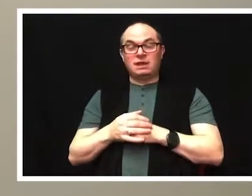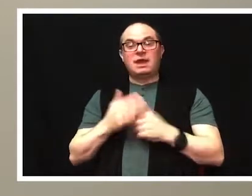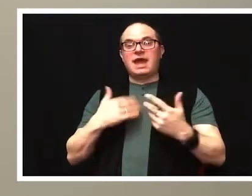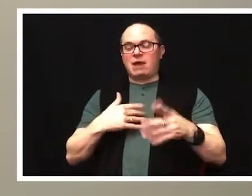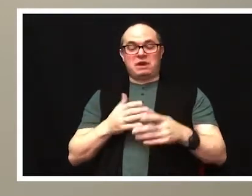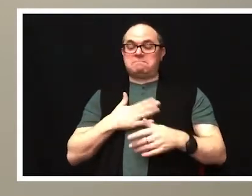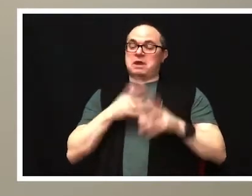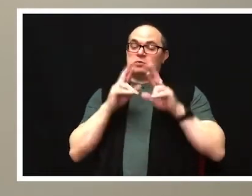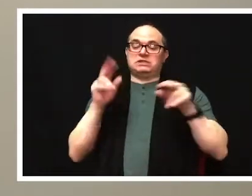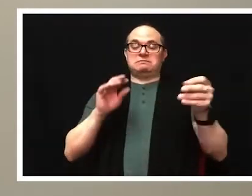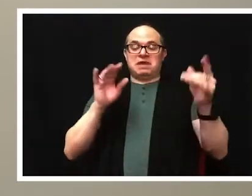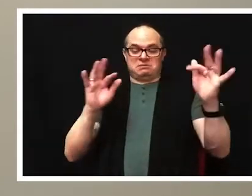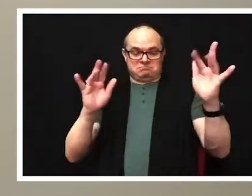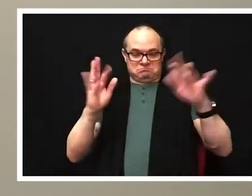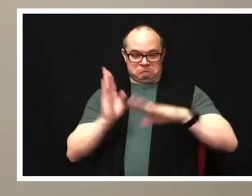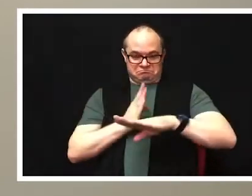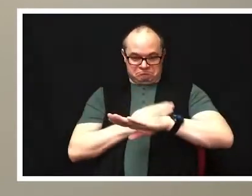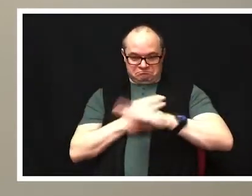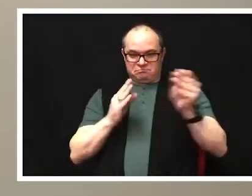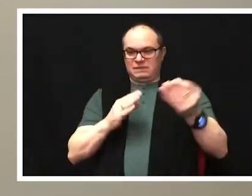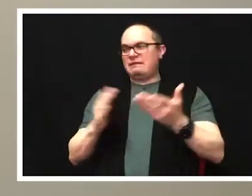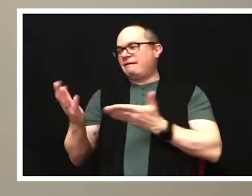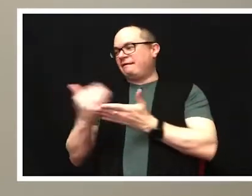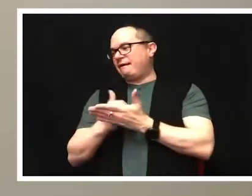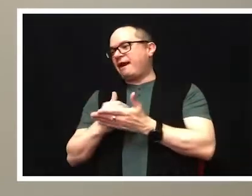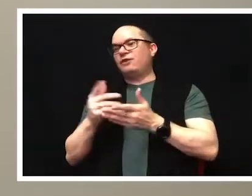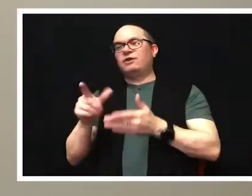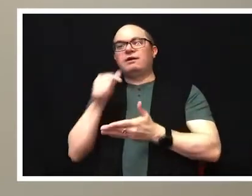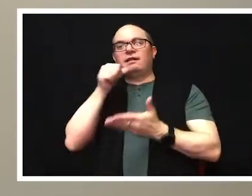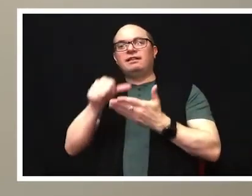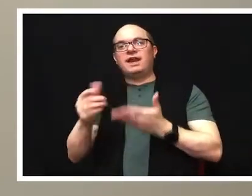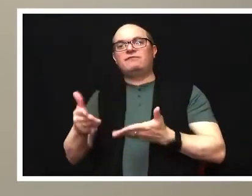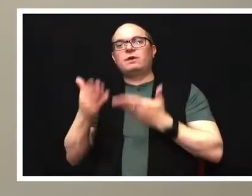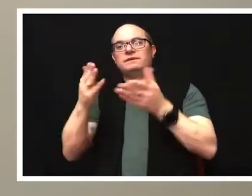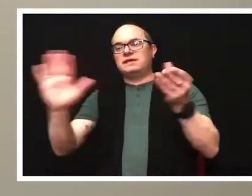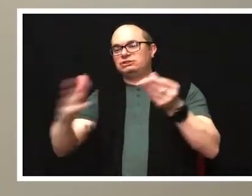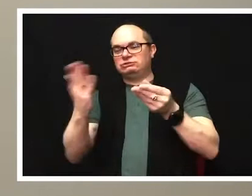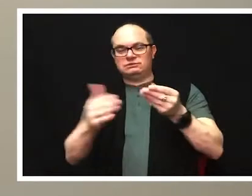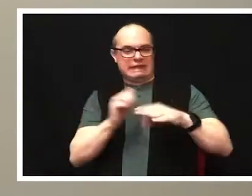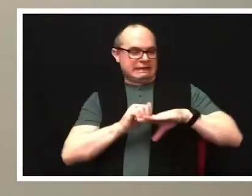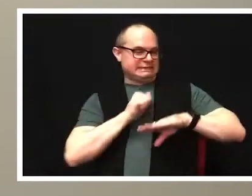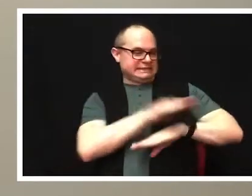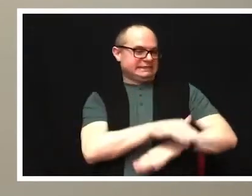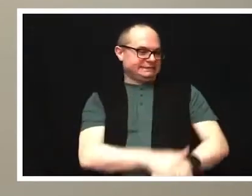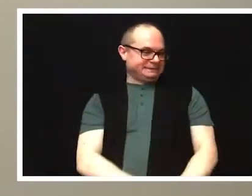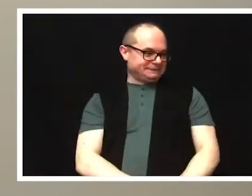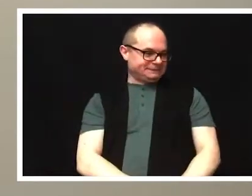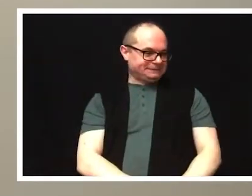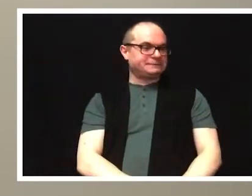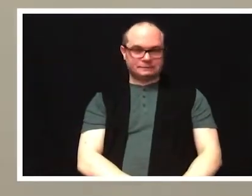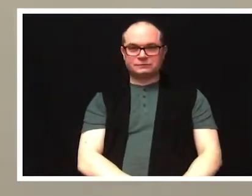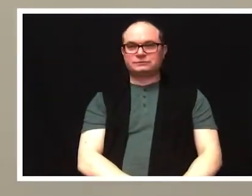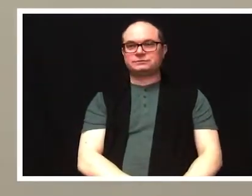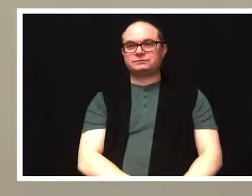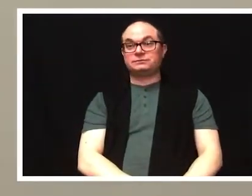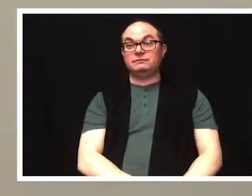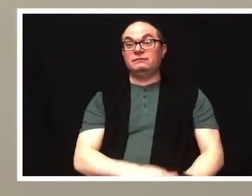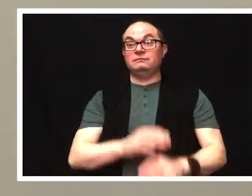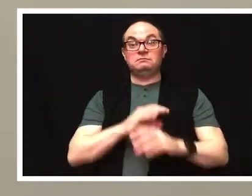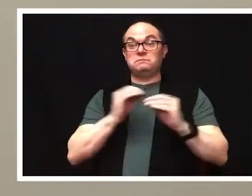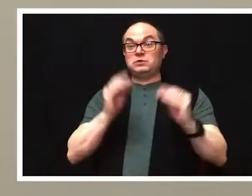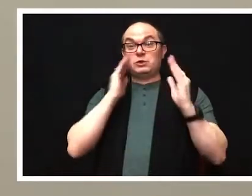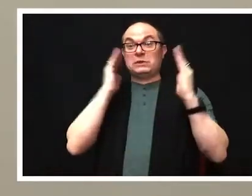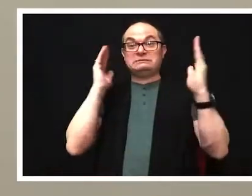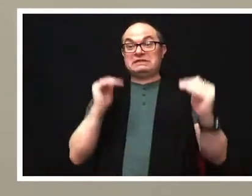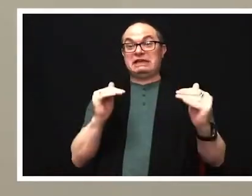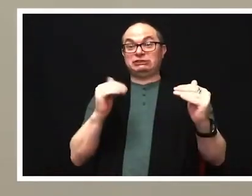I polished up my resume, gathered a letter of recommendation or two, and pressed submit on the application that same day. I had